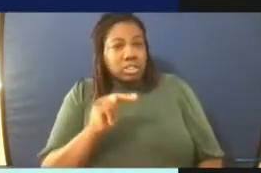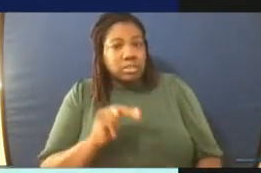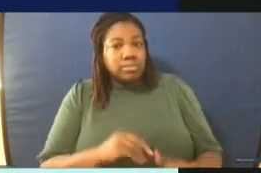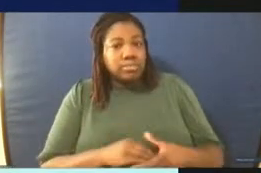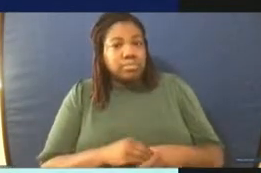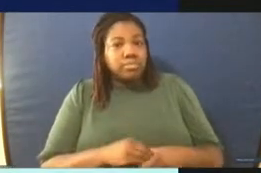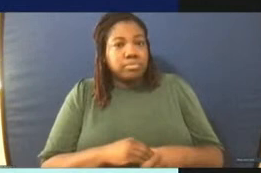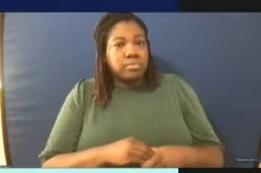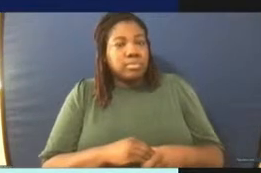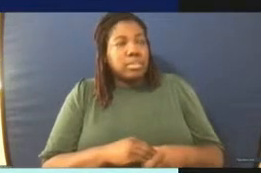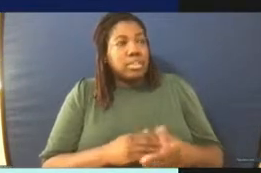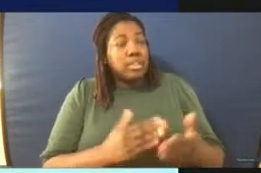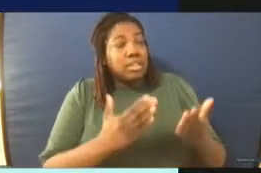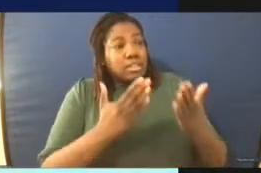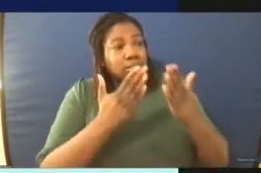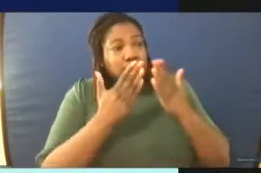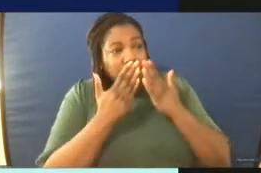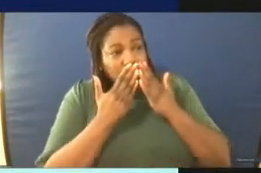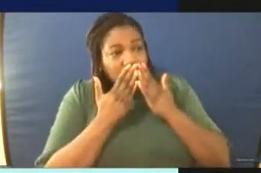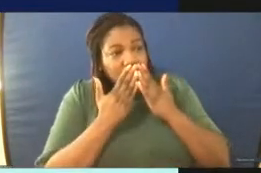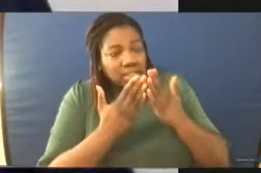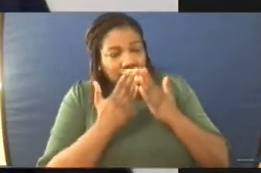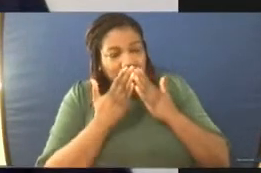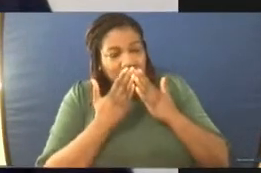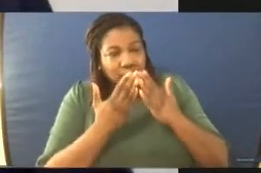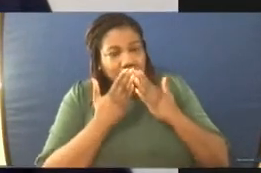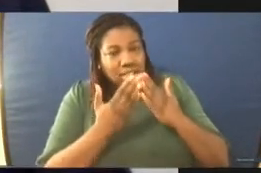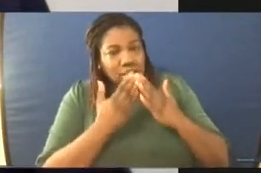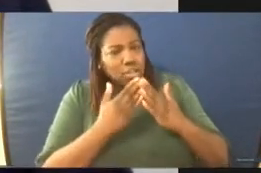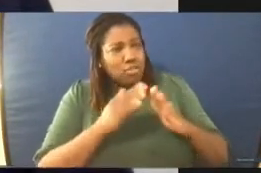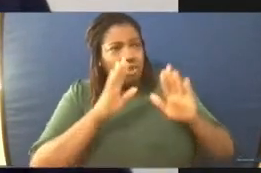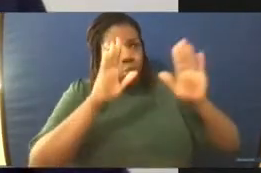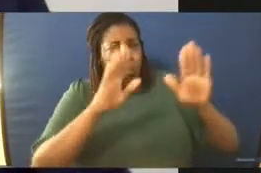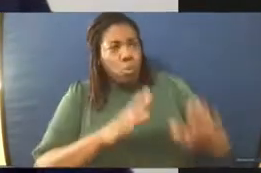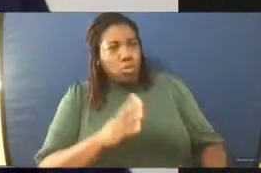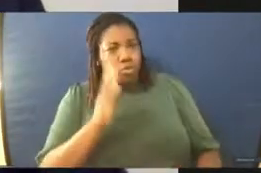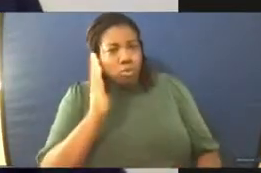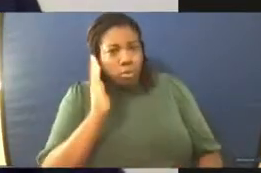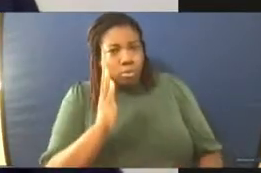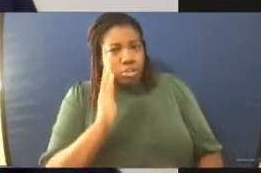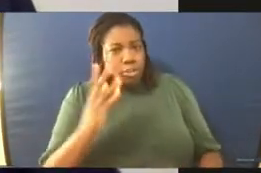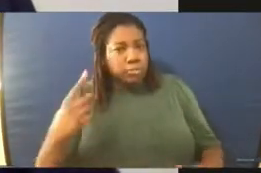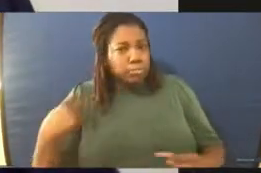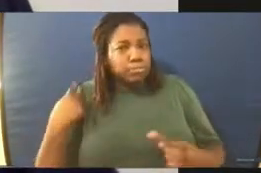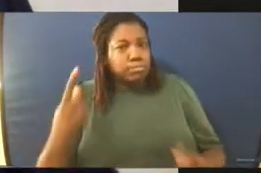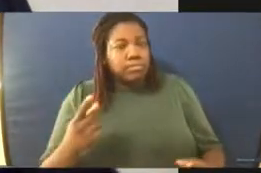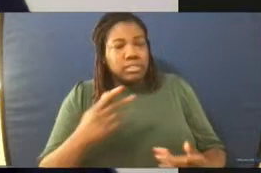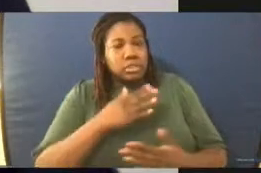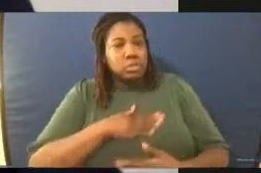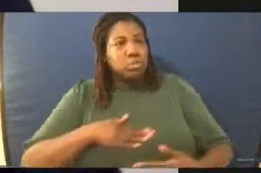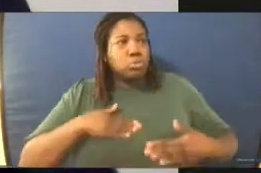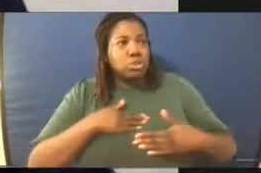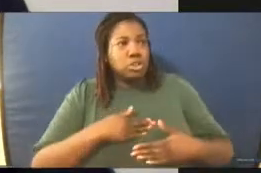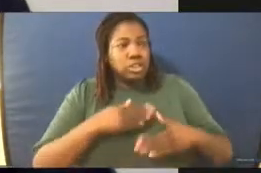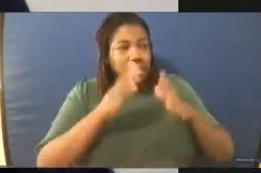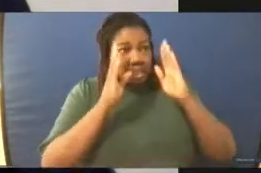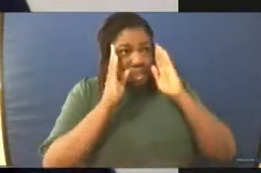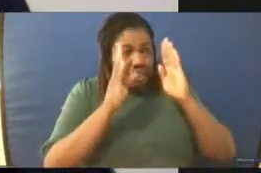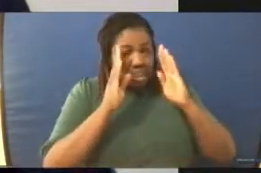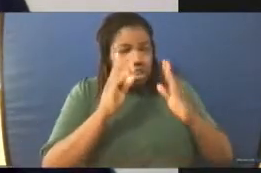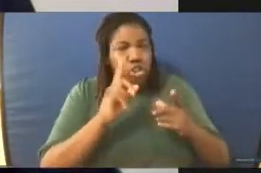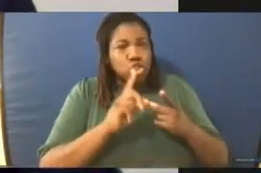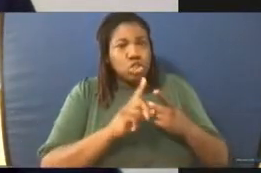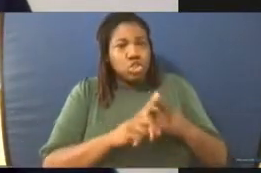I want to thank for the excellent presentations, and I really appreciate the attention that was also given to substance